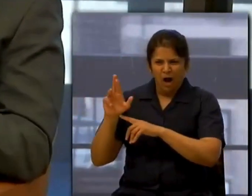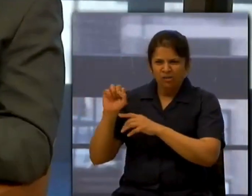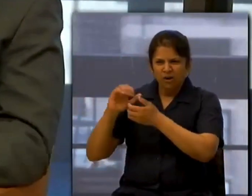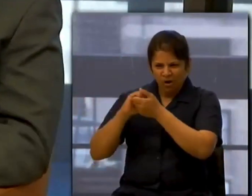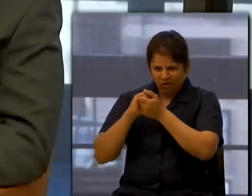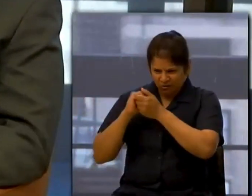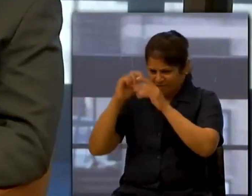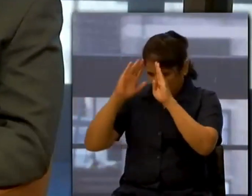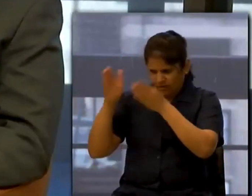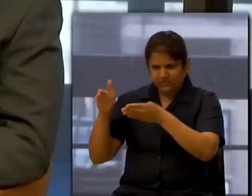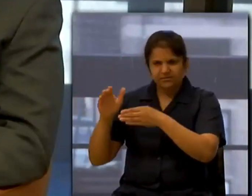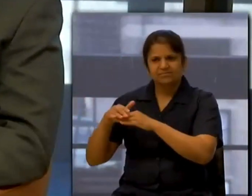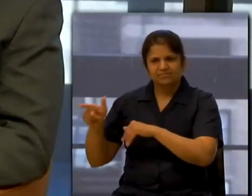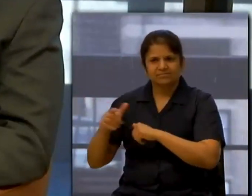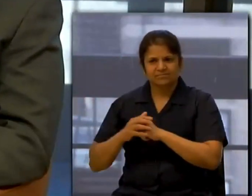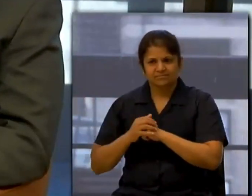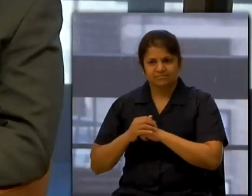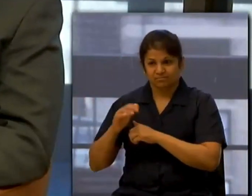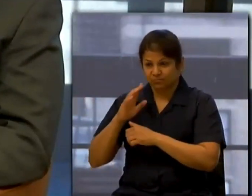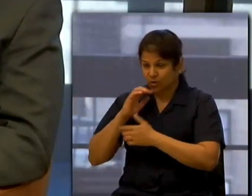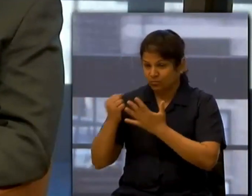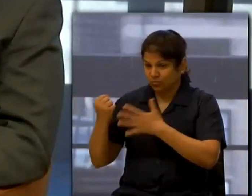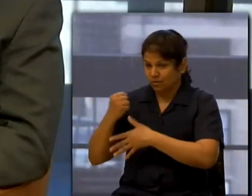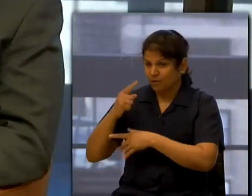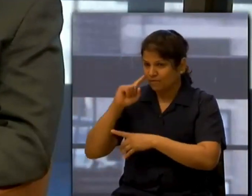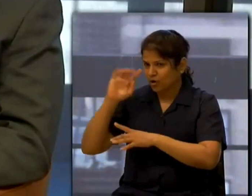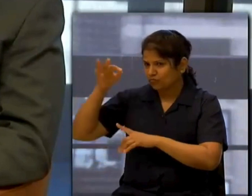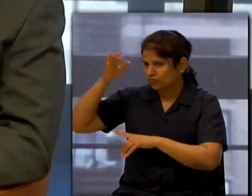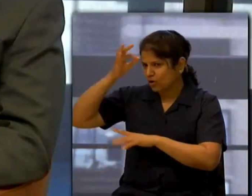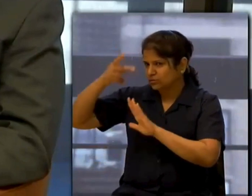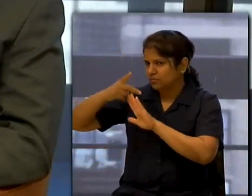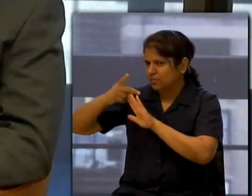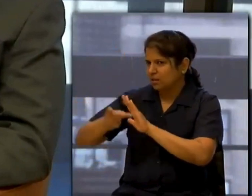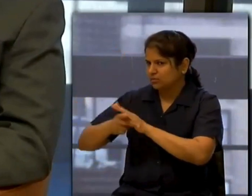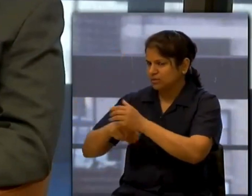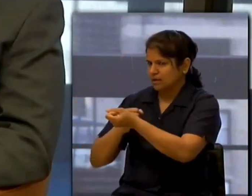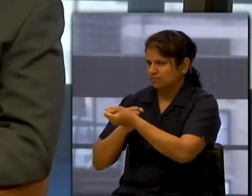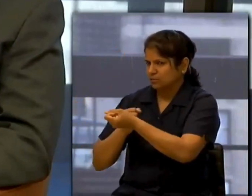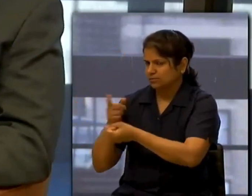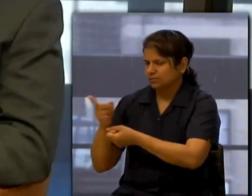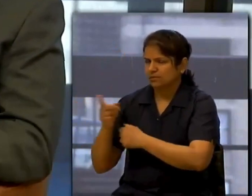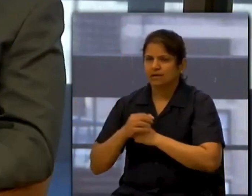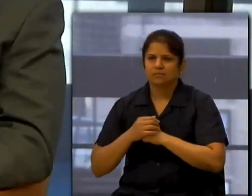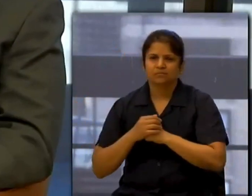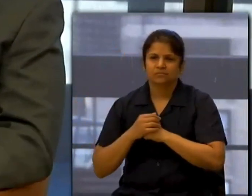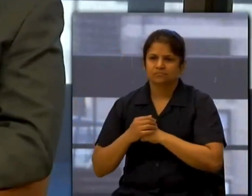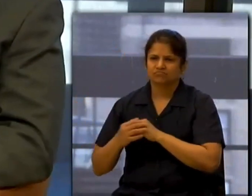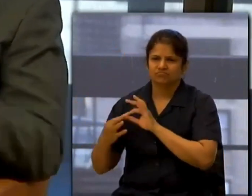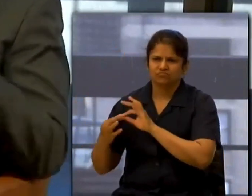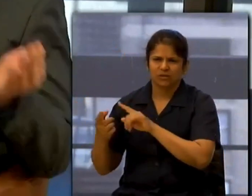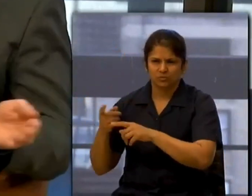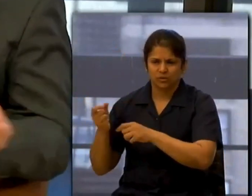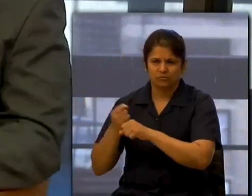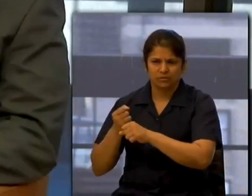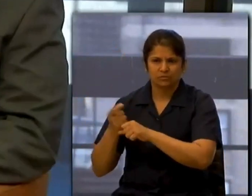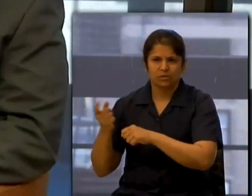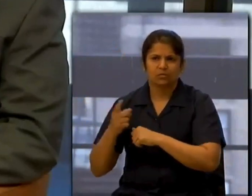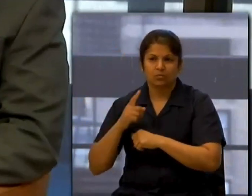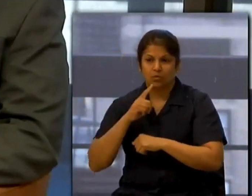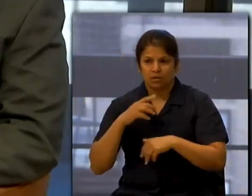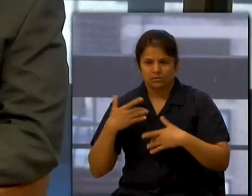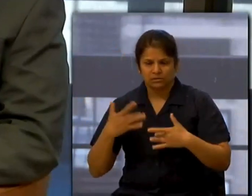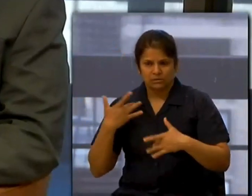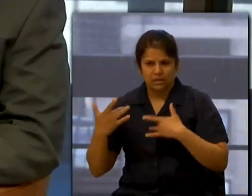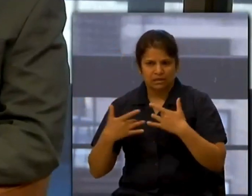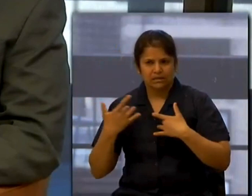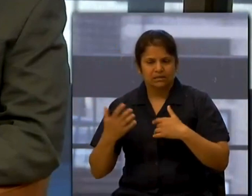on federal policy advocacy. And in that regard, I wanted to say how really pleased we are to have Ravi Rid, who is